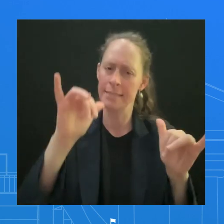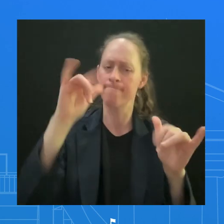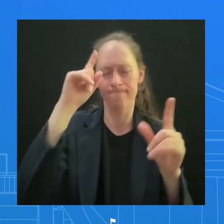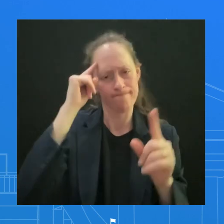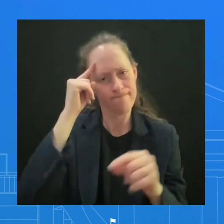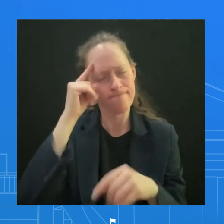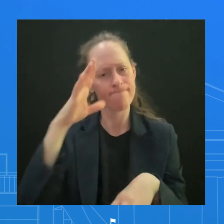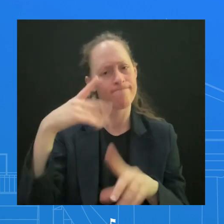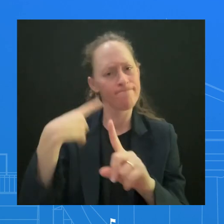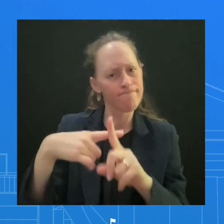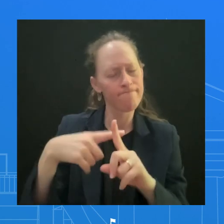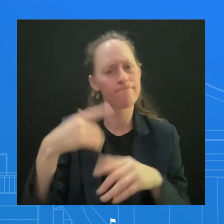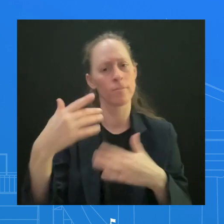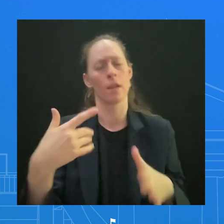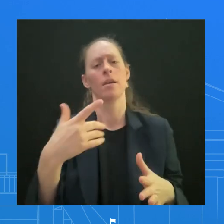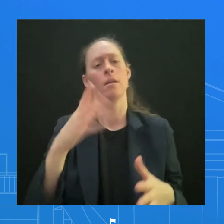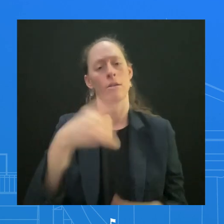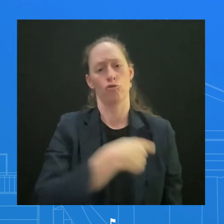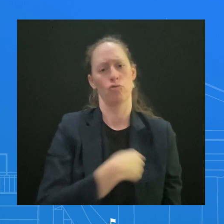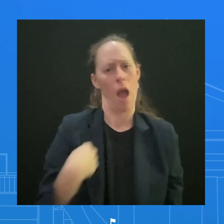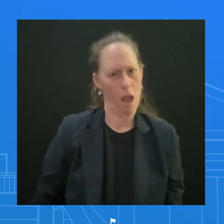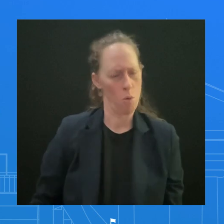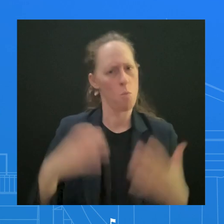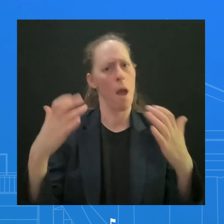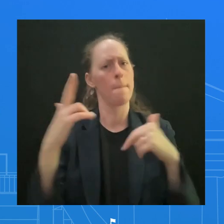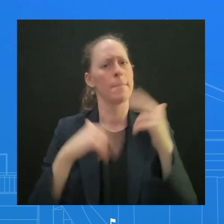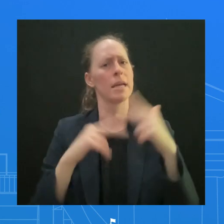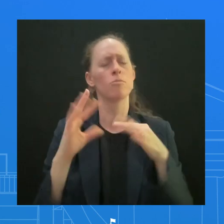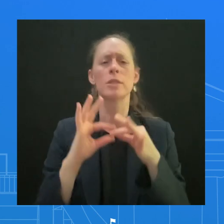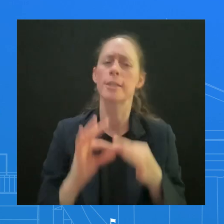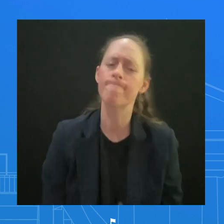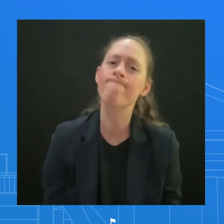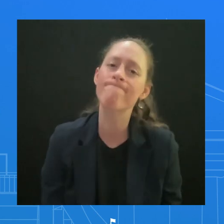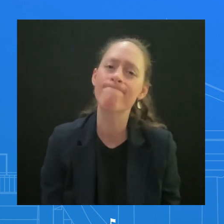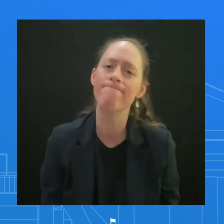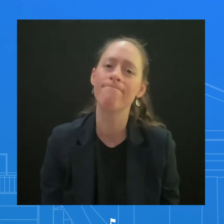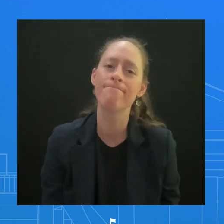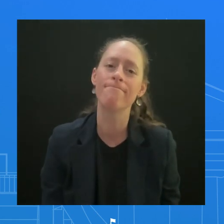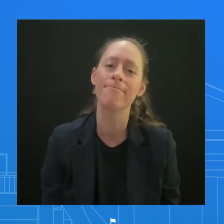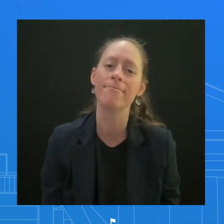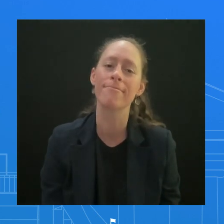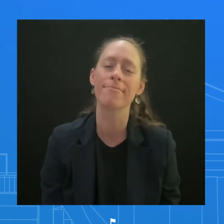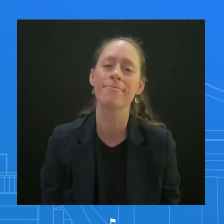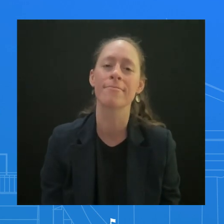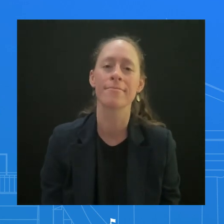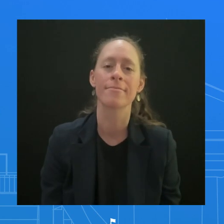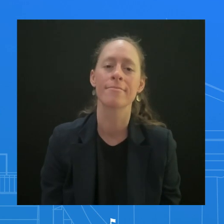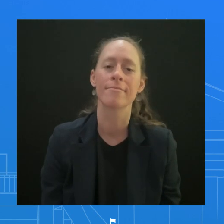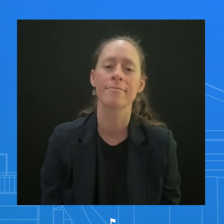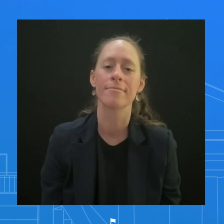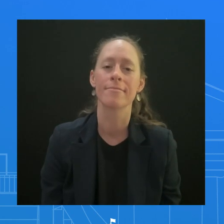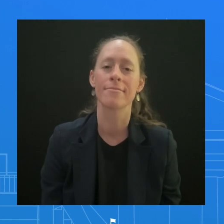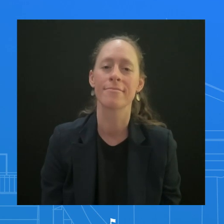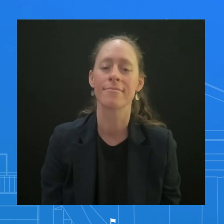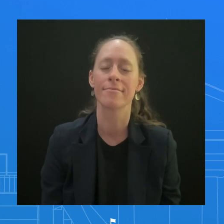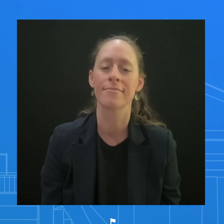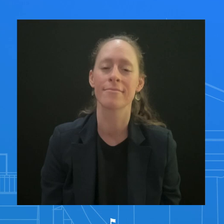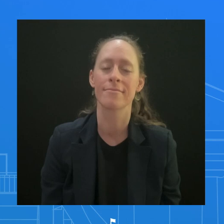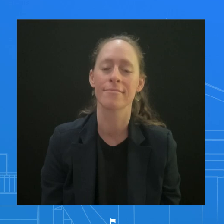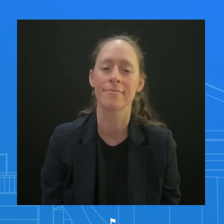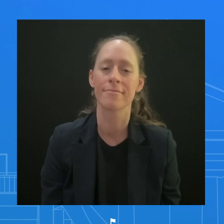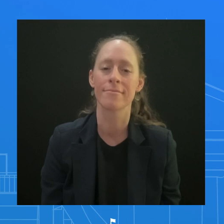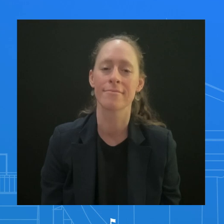on as well. Thank you. Thank you. Hi, John. The UN is saying that the violence in the West Bank might get out of